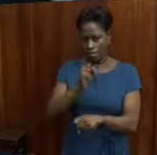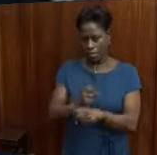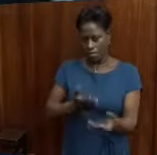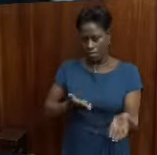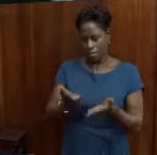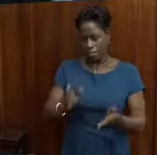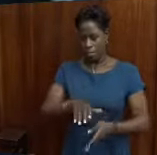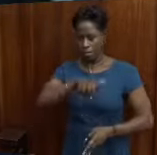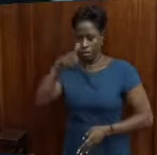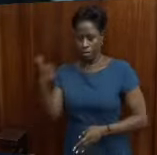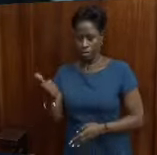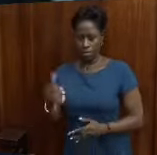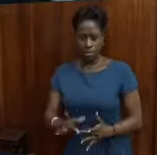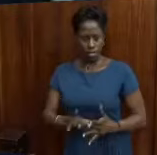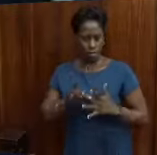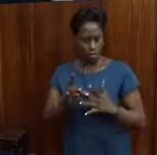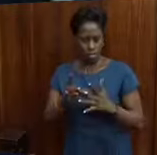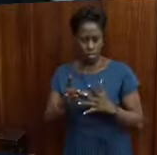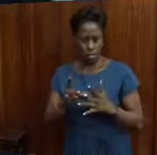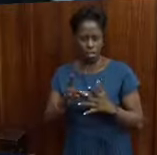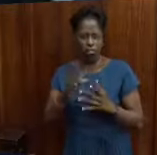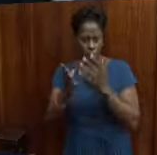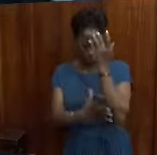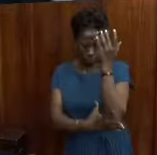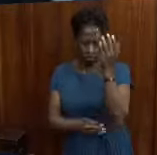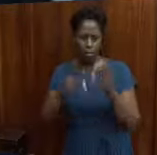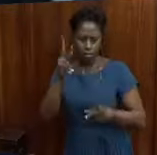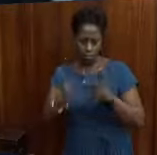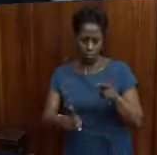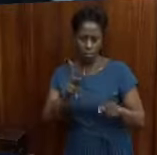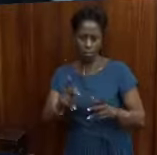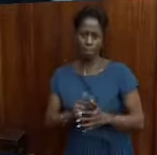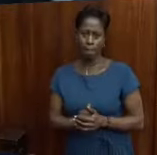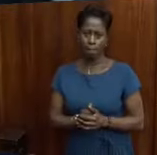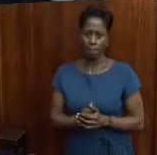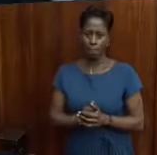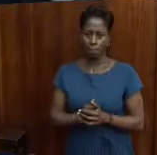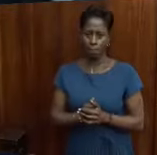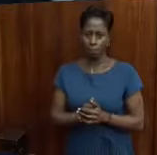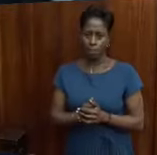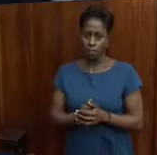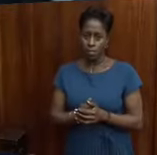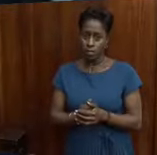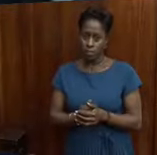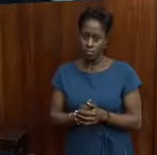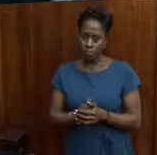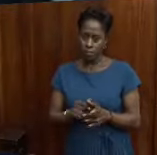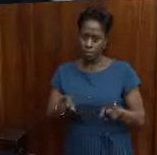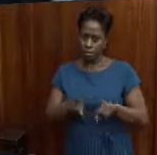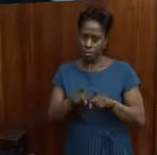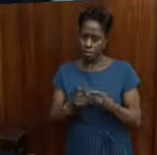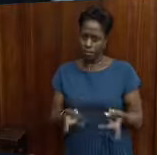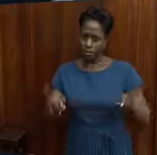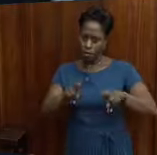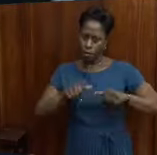to others, especially to the less fortunate. These values continue to guide my